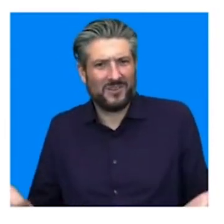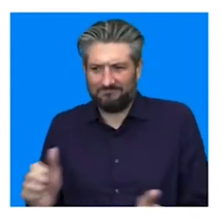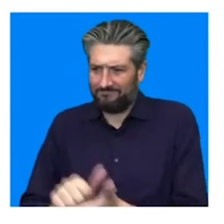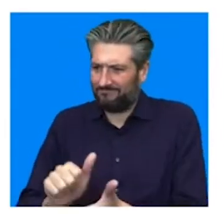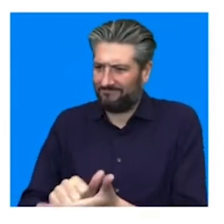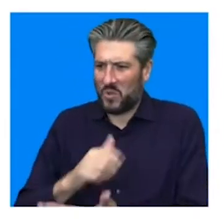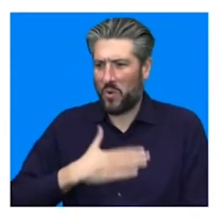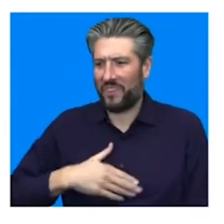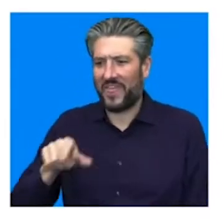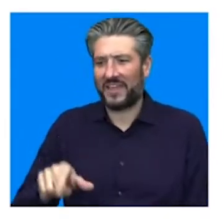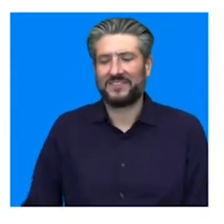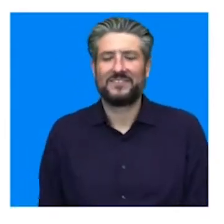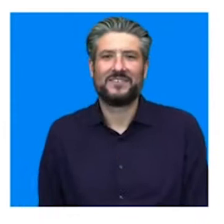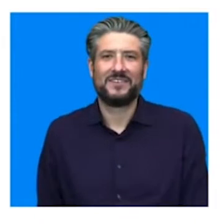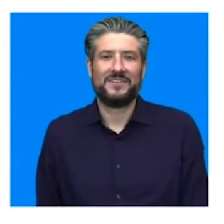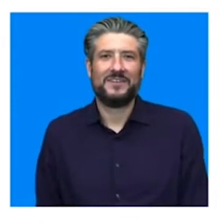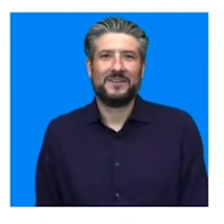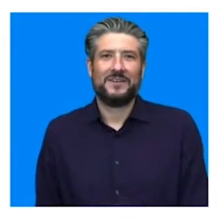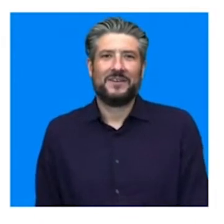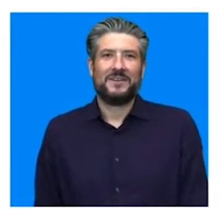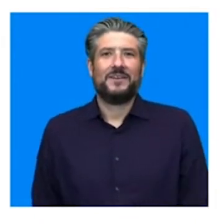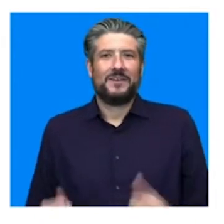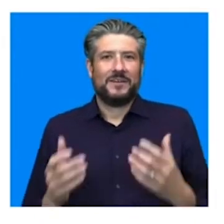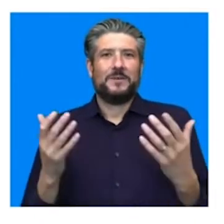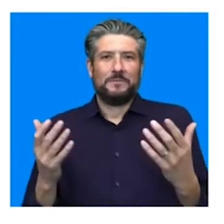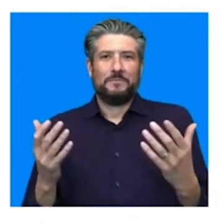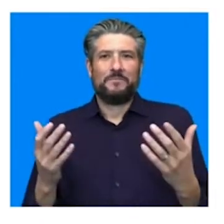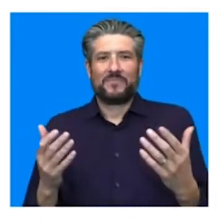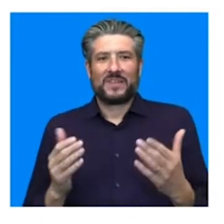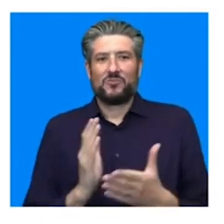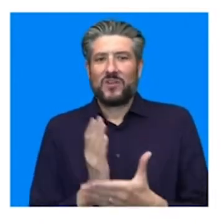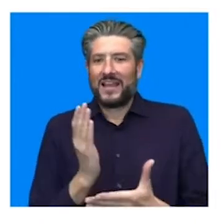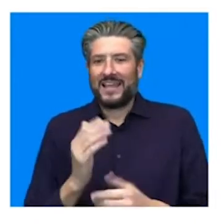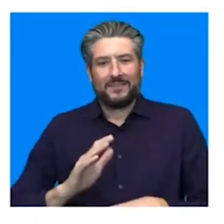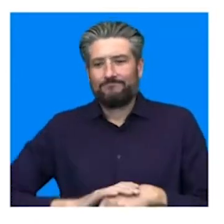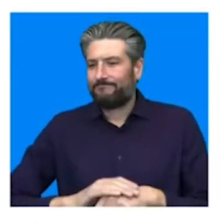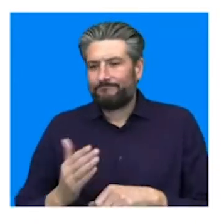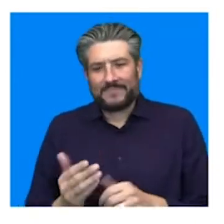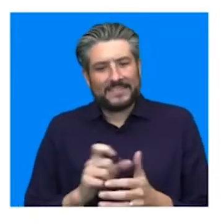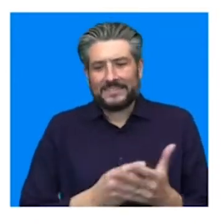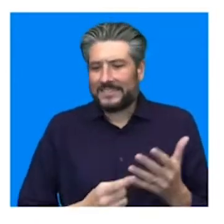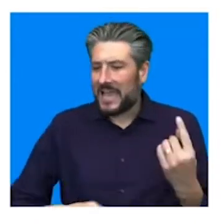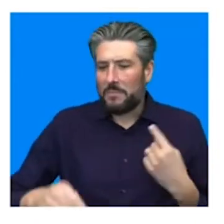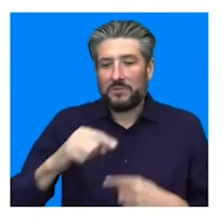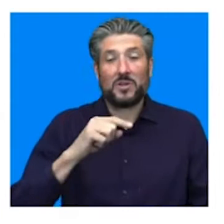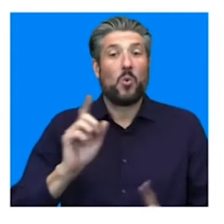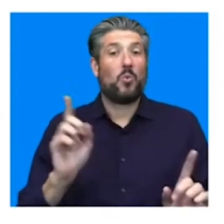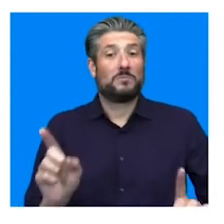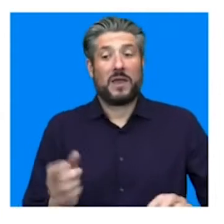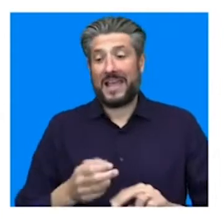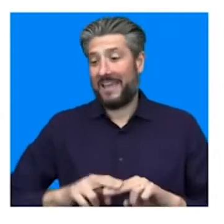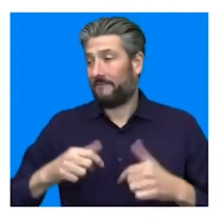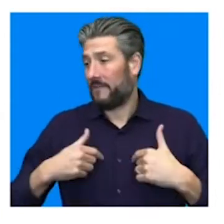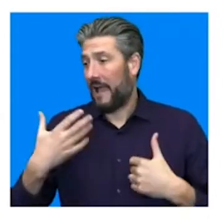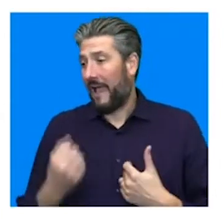where he said all of us at some point are disabled. Whether it's we're holding our child while we're doing something else, that's one arm that's not free. You've got one arm